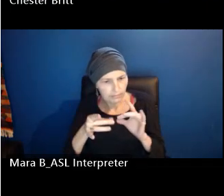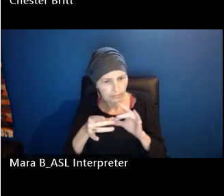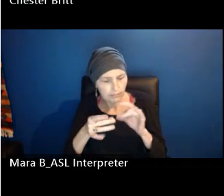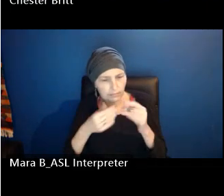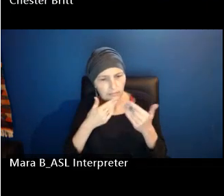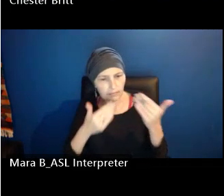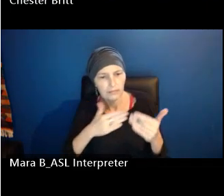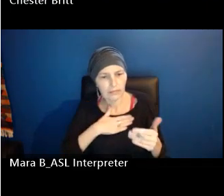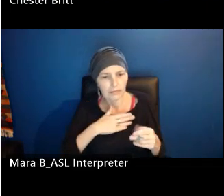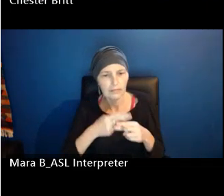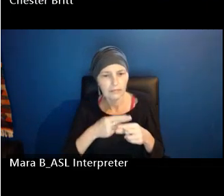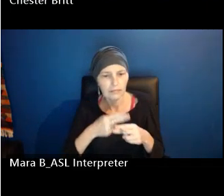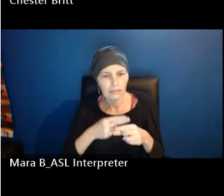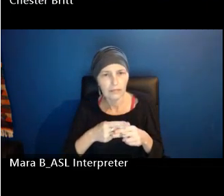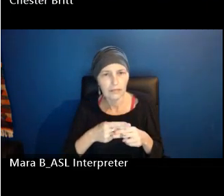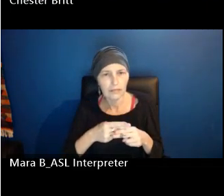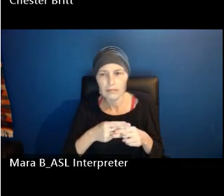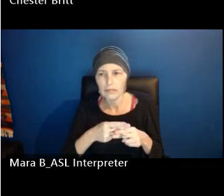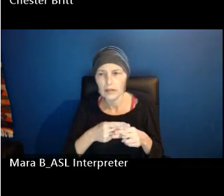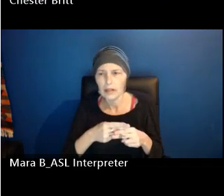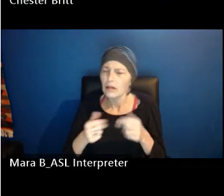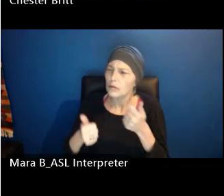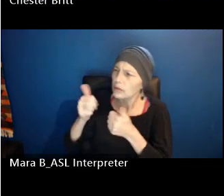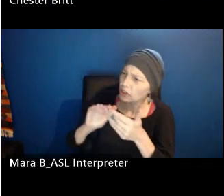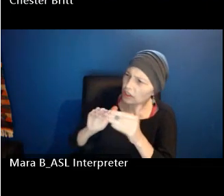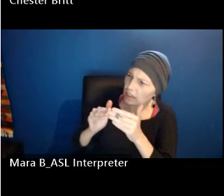is. Yeah, what city were you from?